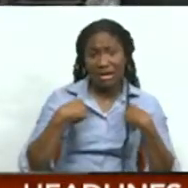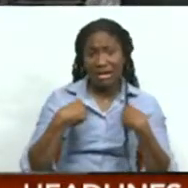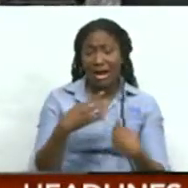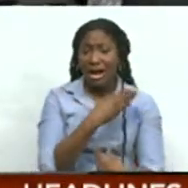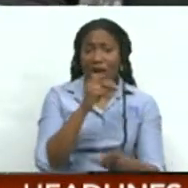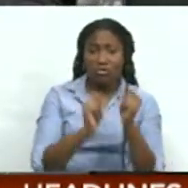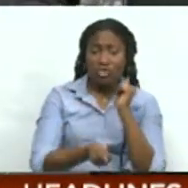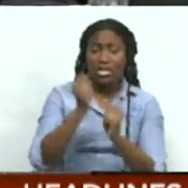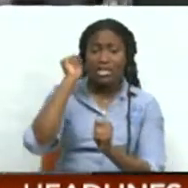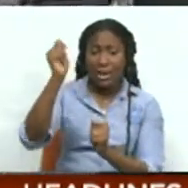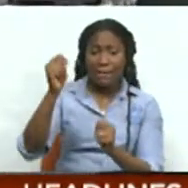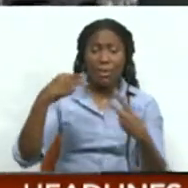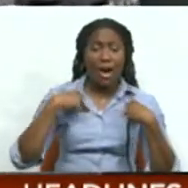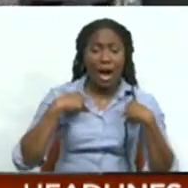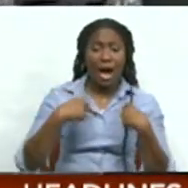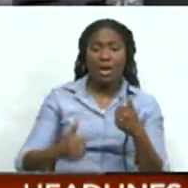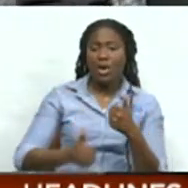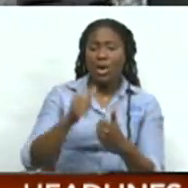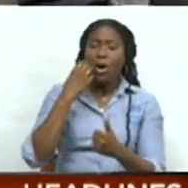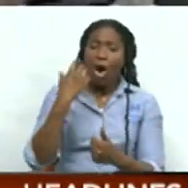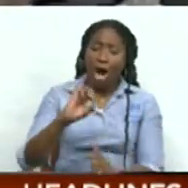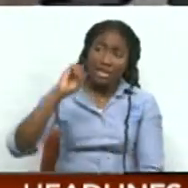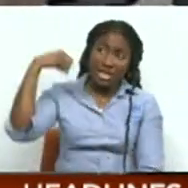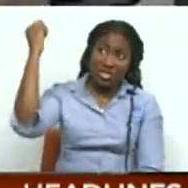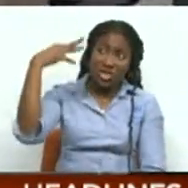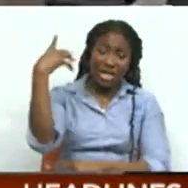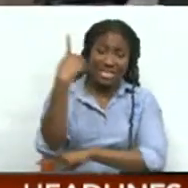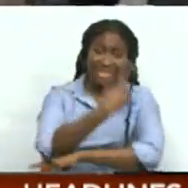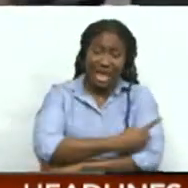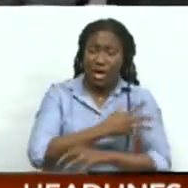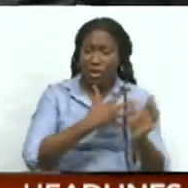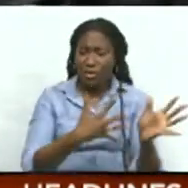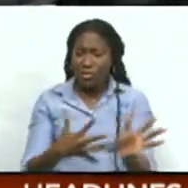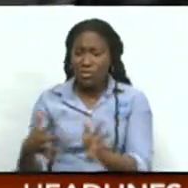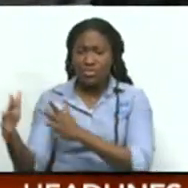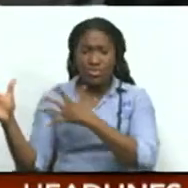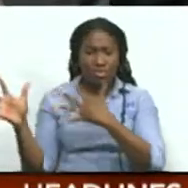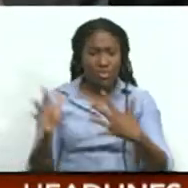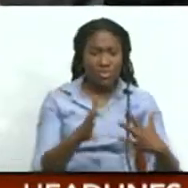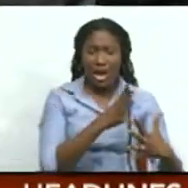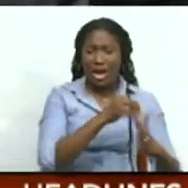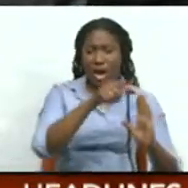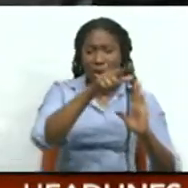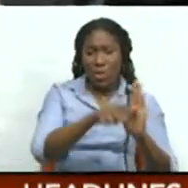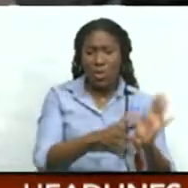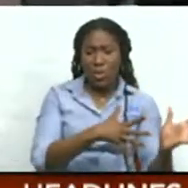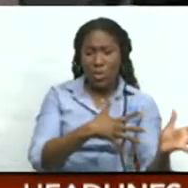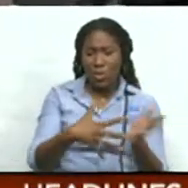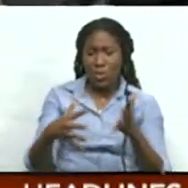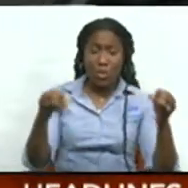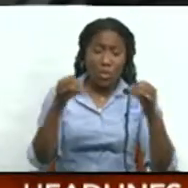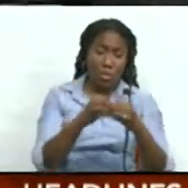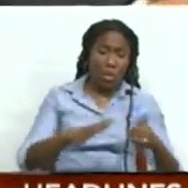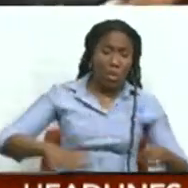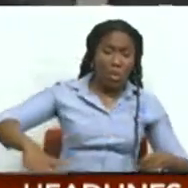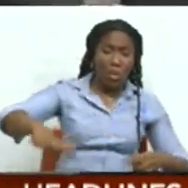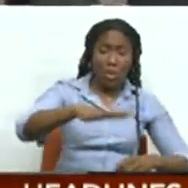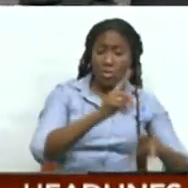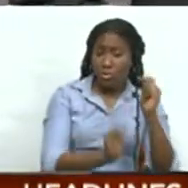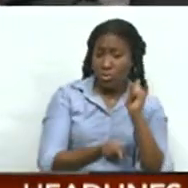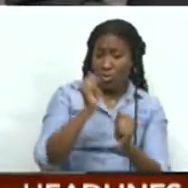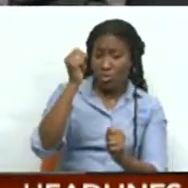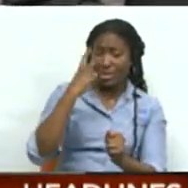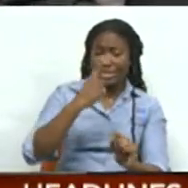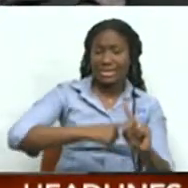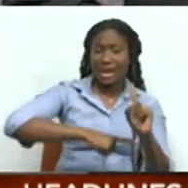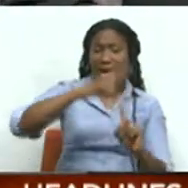had another mostly hot and sunny day, quite breezy as well as low-level winds are elevated across the country. We did see our maximum high temperatures